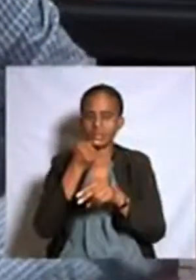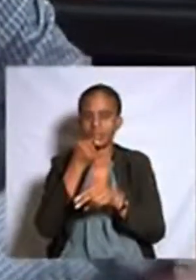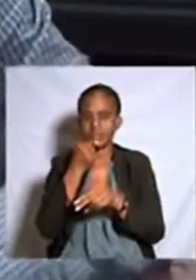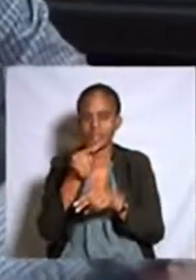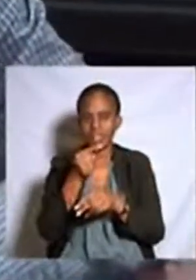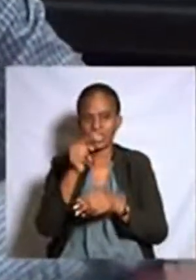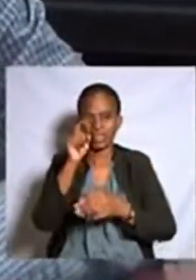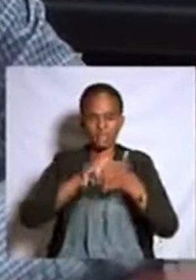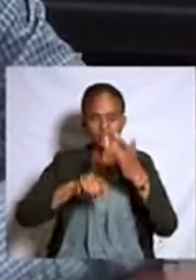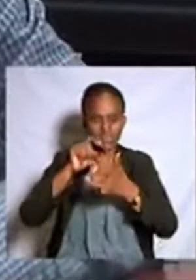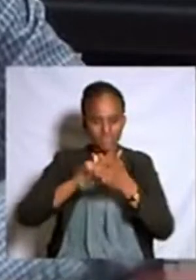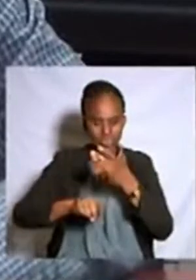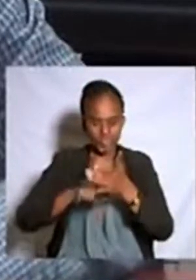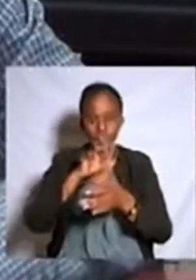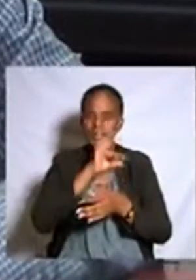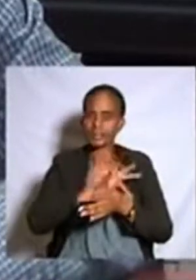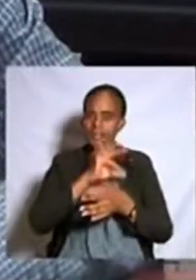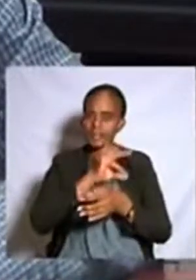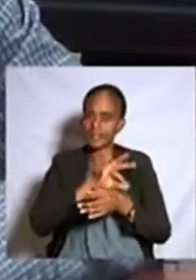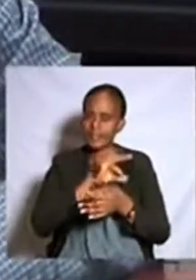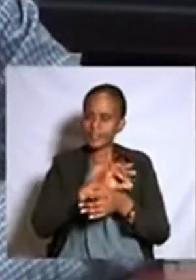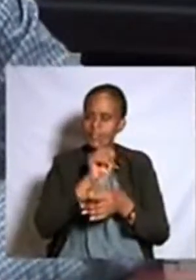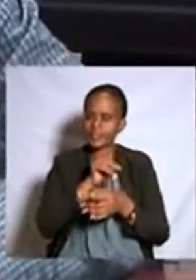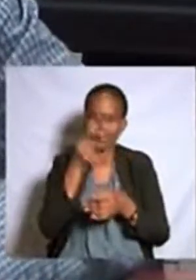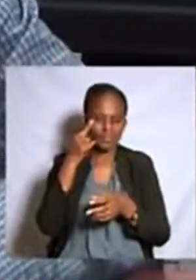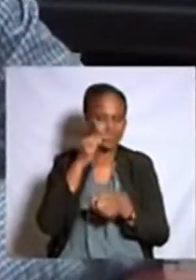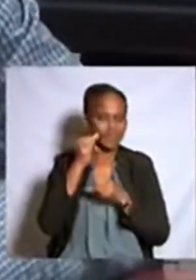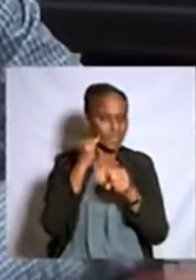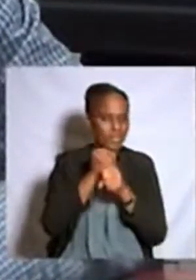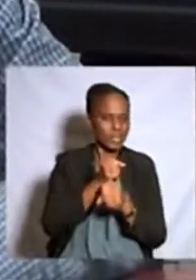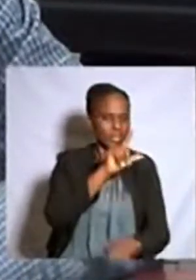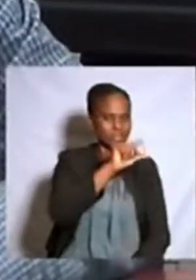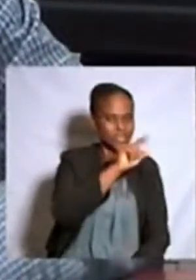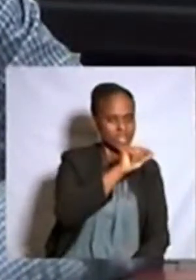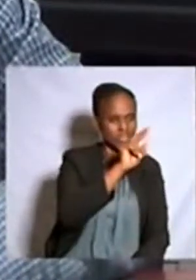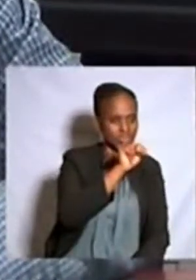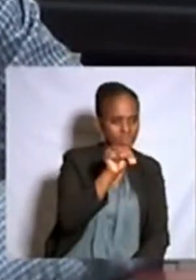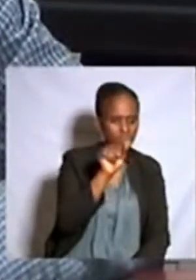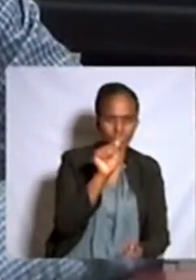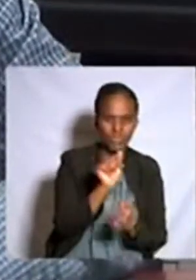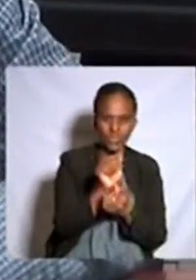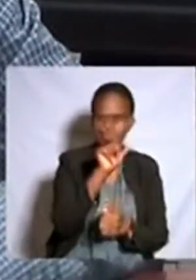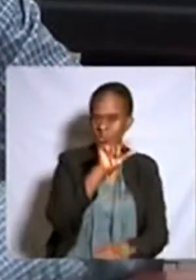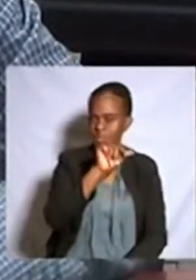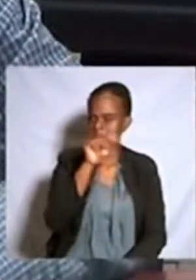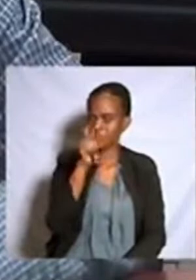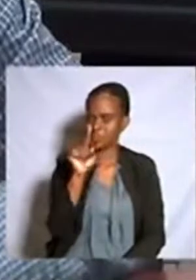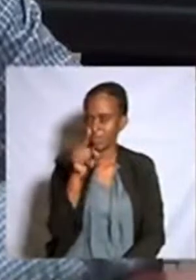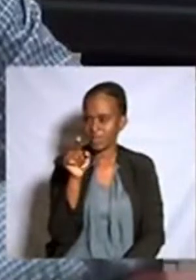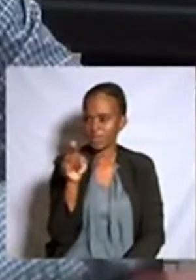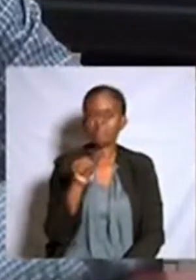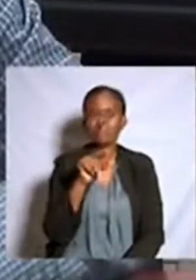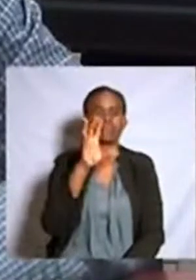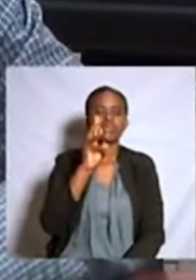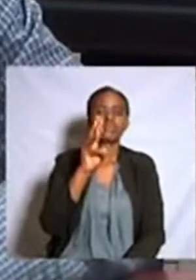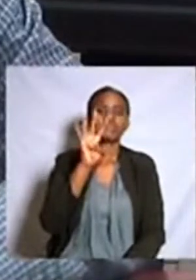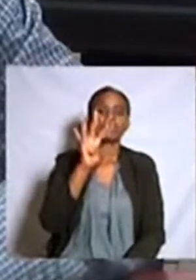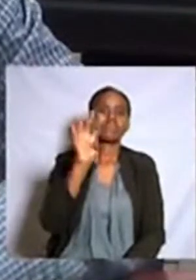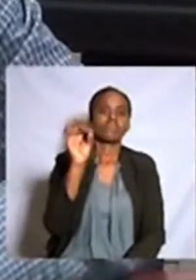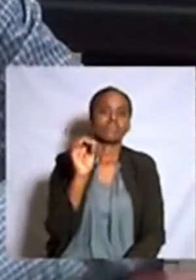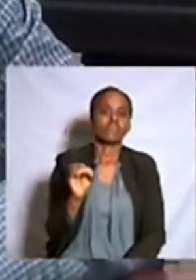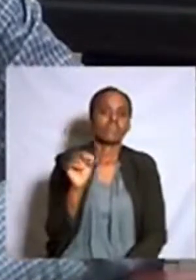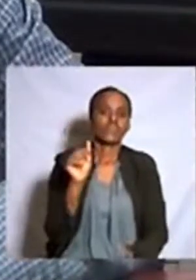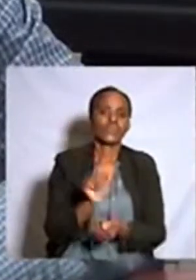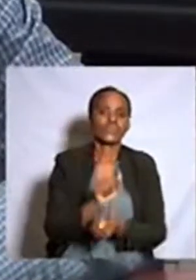the cost-to-income ratios for the years 2022 and 2021 were 64%